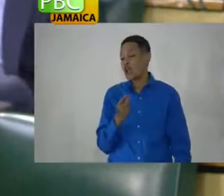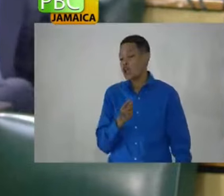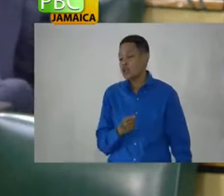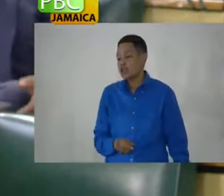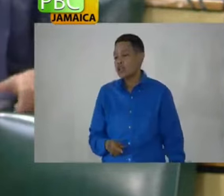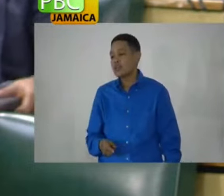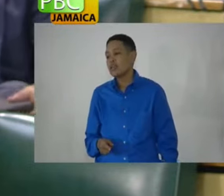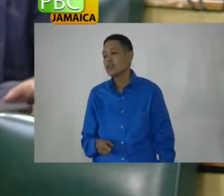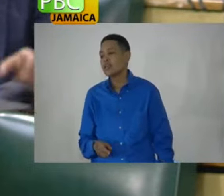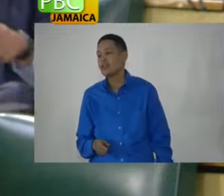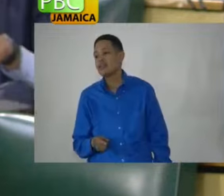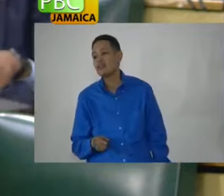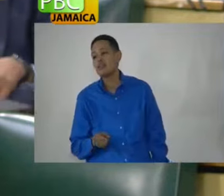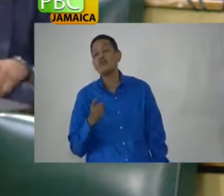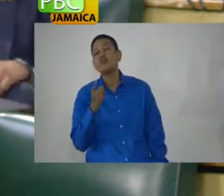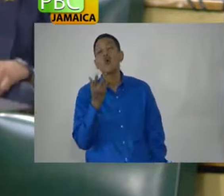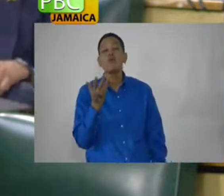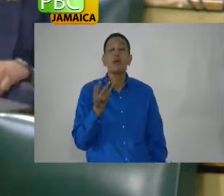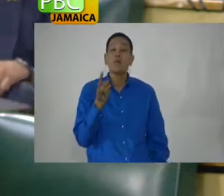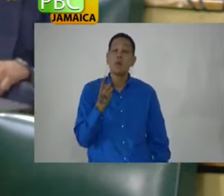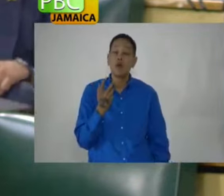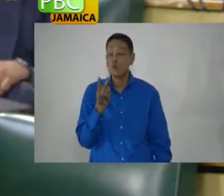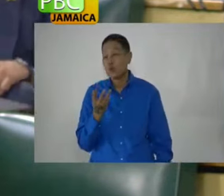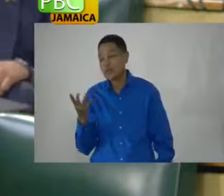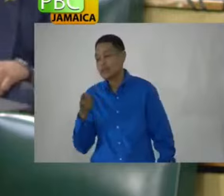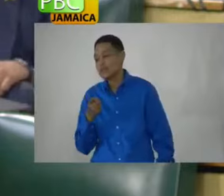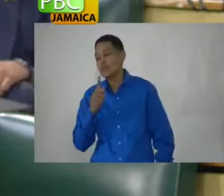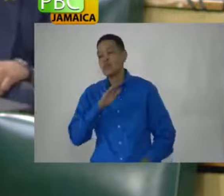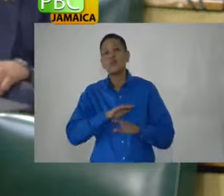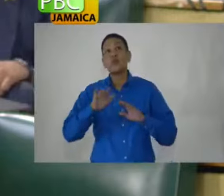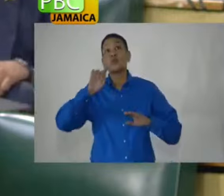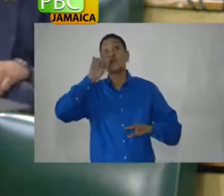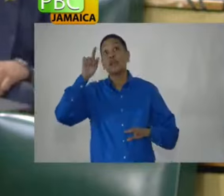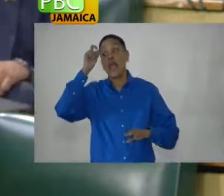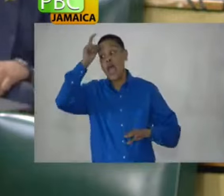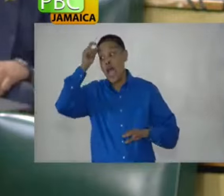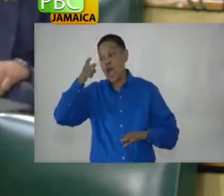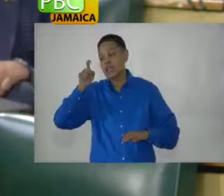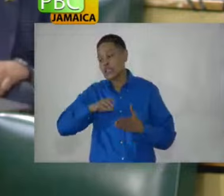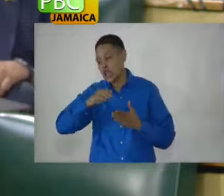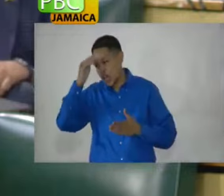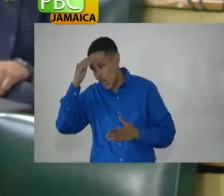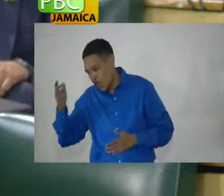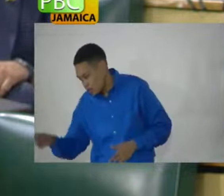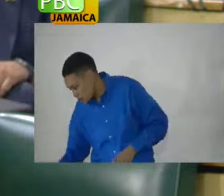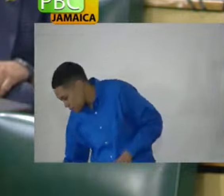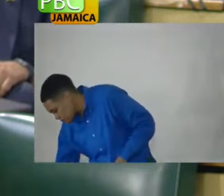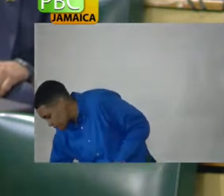So there's a thing or two, Madam Speaker, the opposition needs to learn.